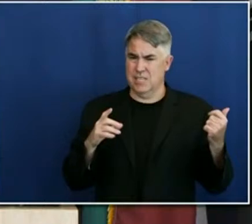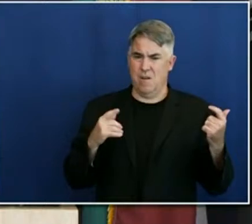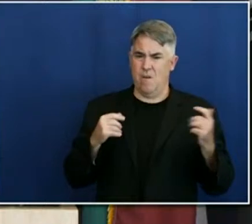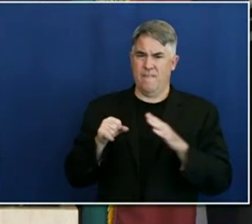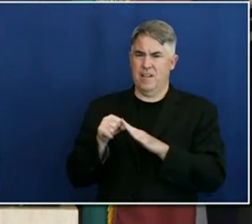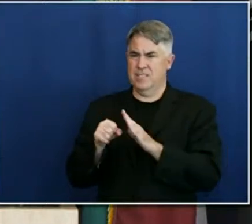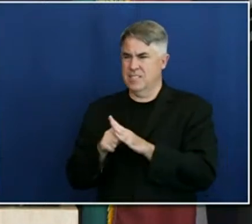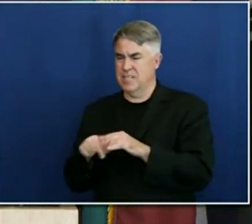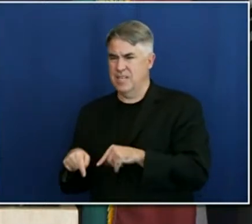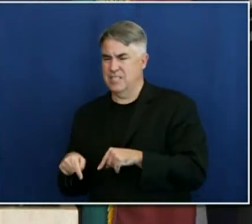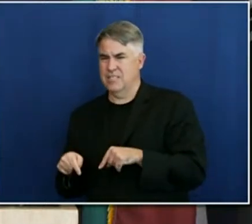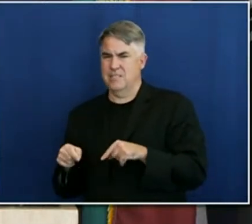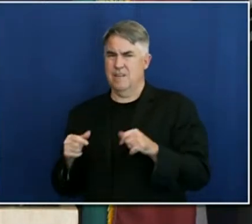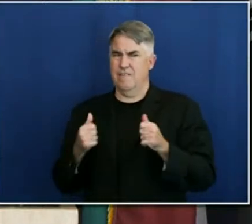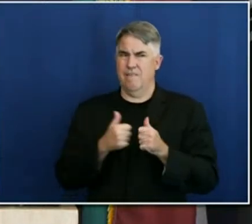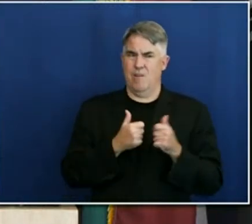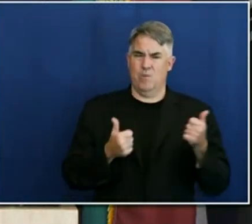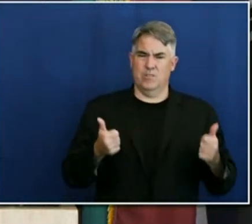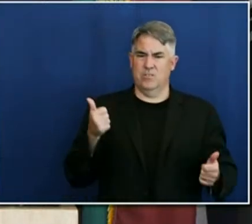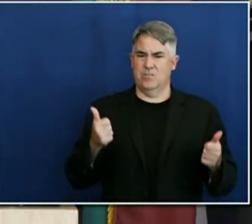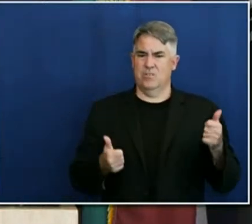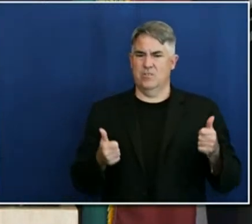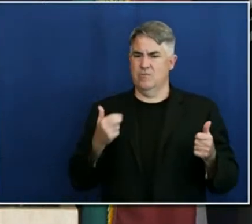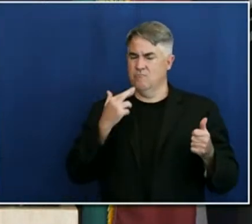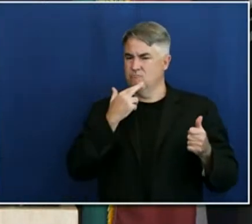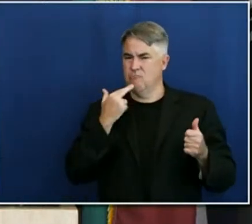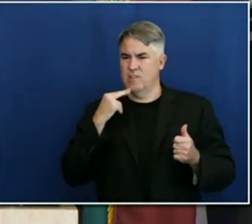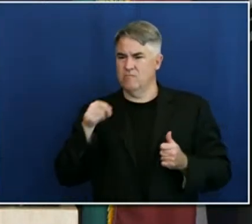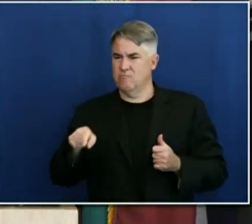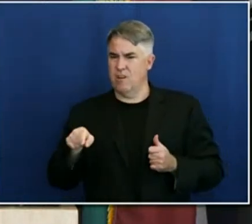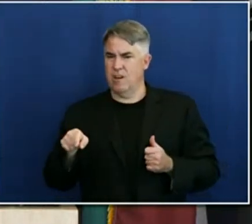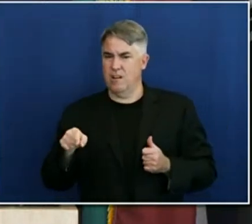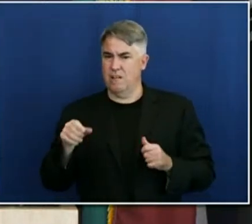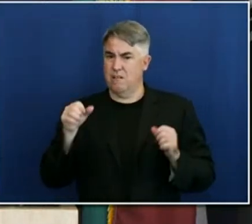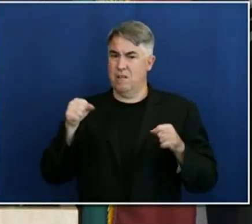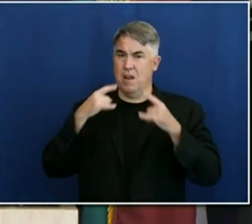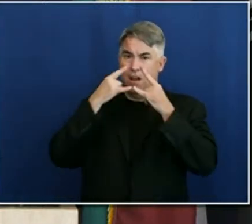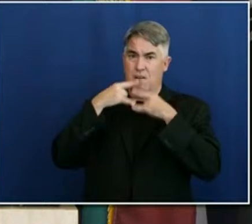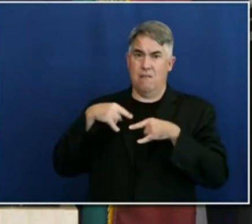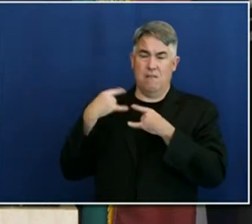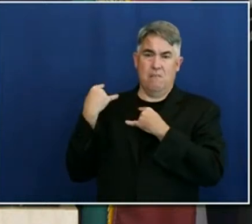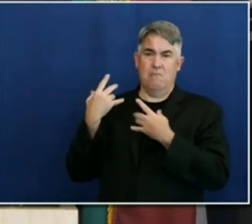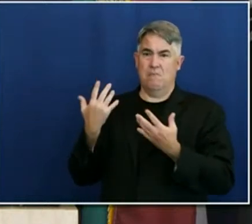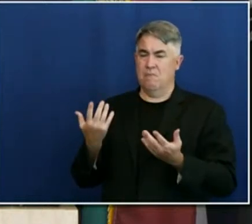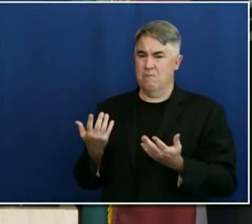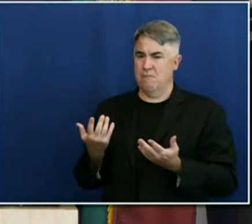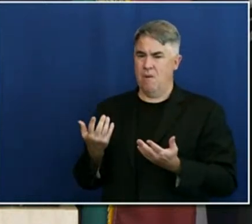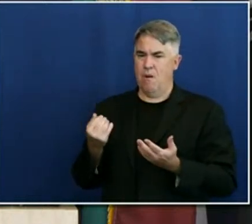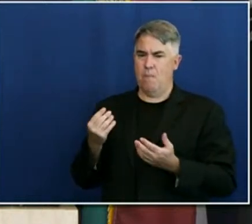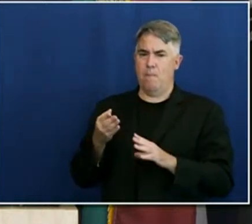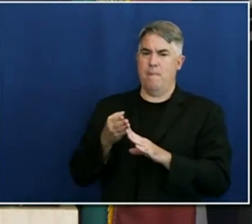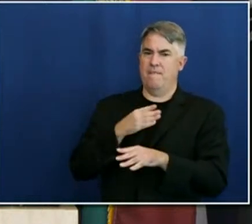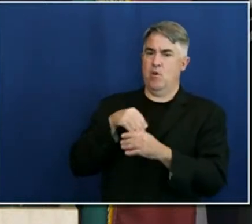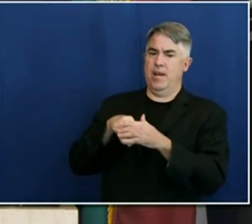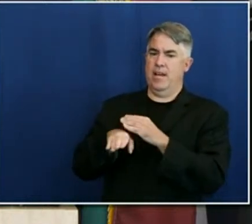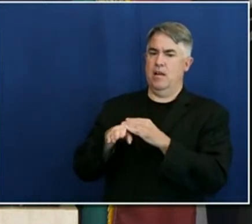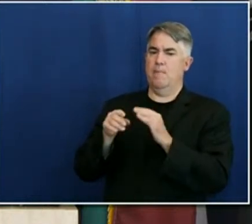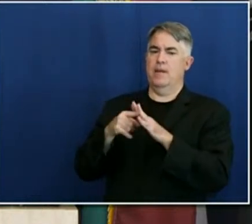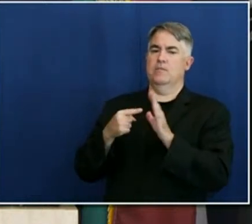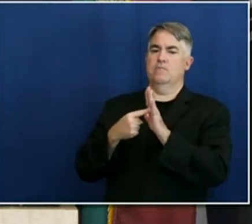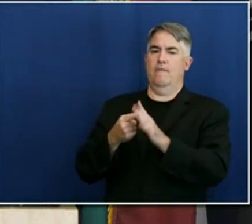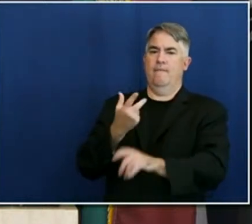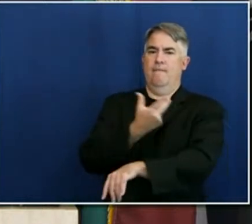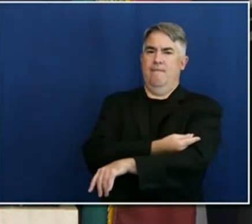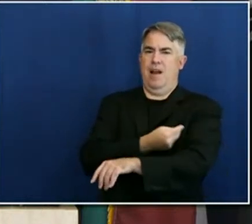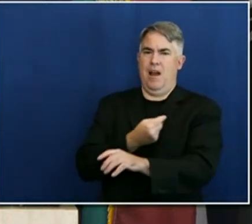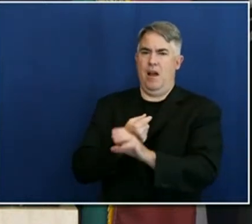are we encouraging places like restaurants? Do they have the right to ask their patrons, hey, show us a complete immunization card prior to allowing them to remove their mask, or